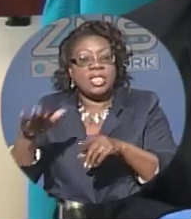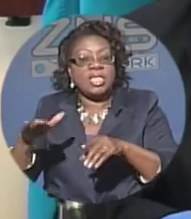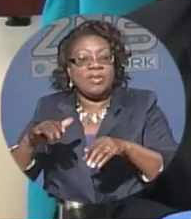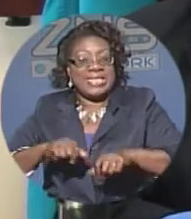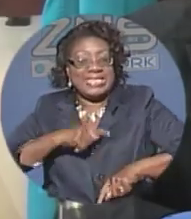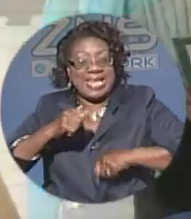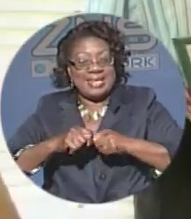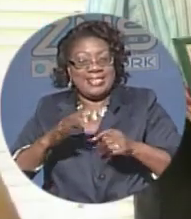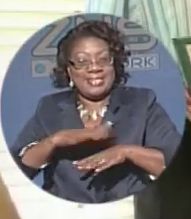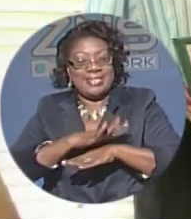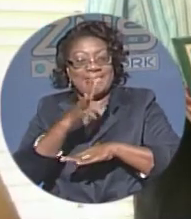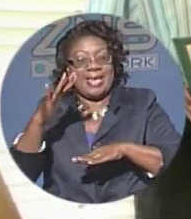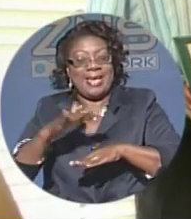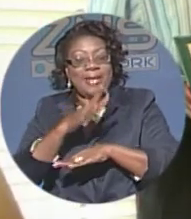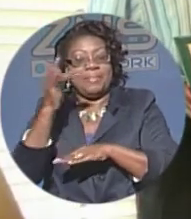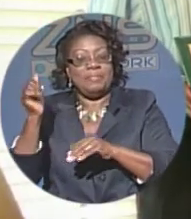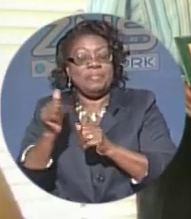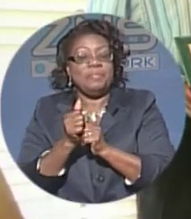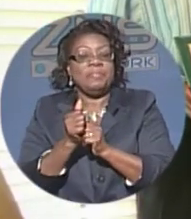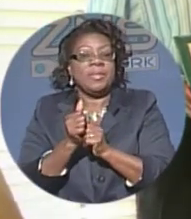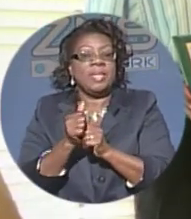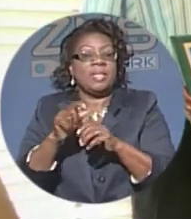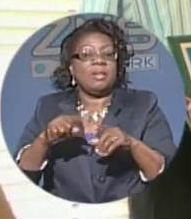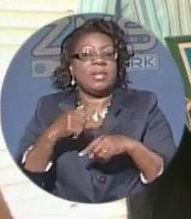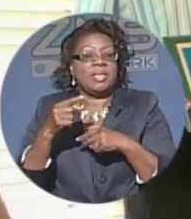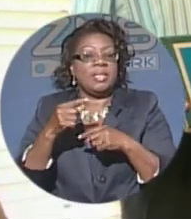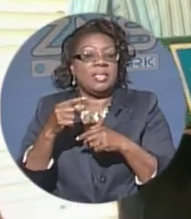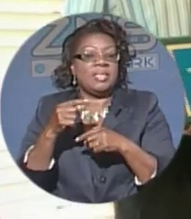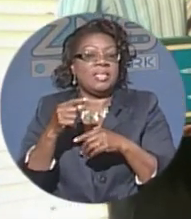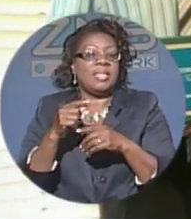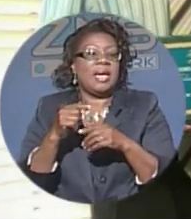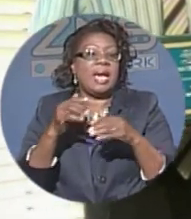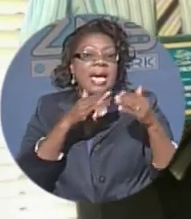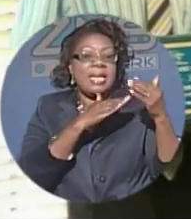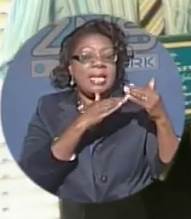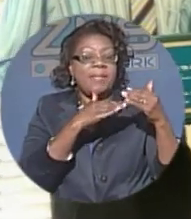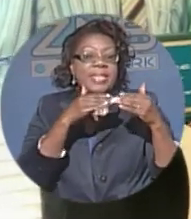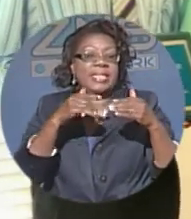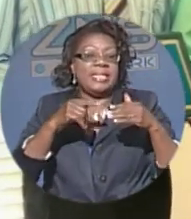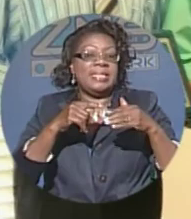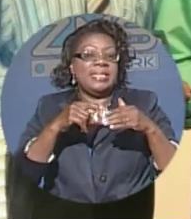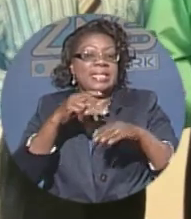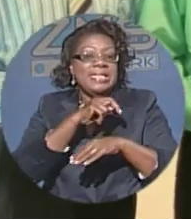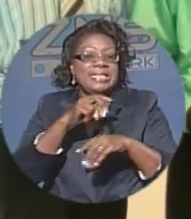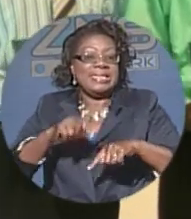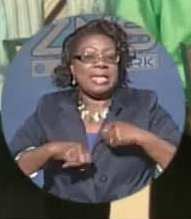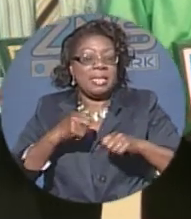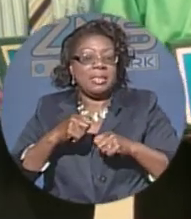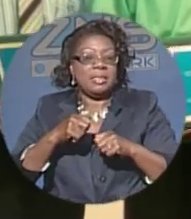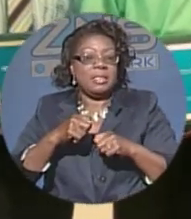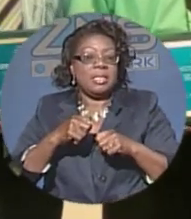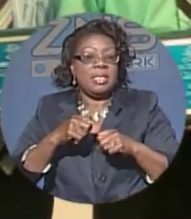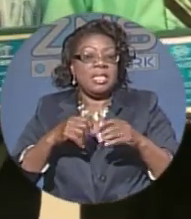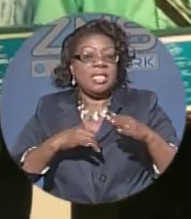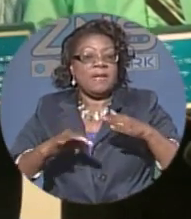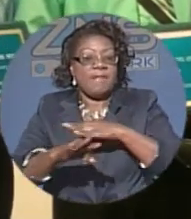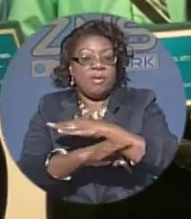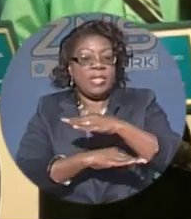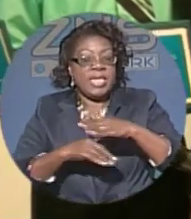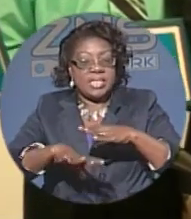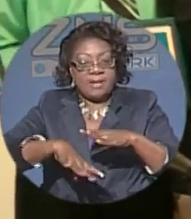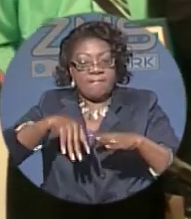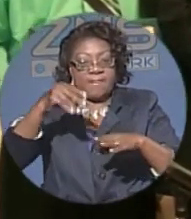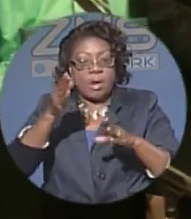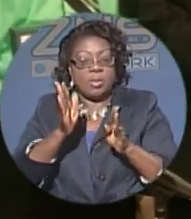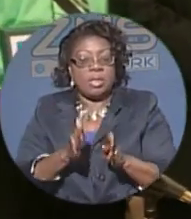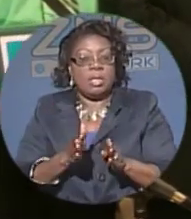shine. Well, recognizing the unlimited natural talent nationwide, Adiza founder Dr. Patricia Bazard said it is important to channel